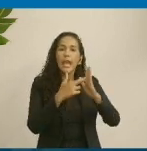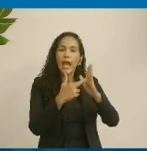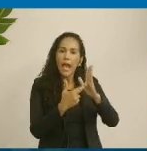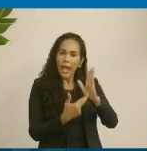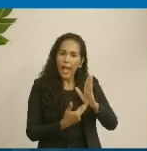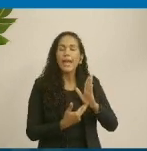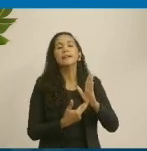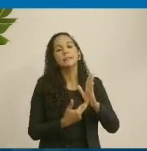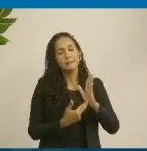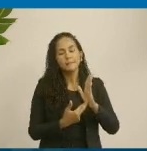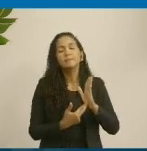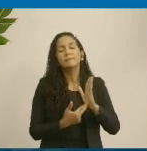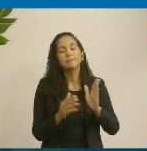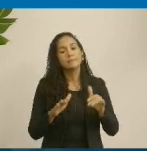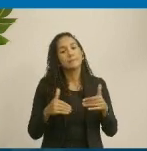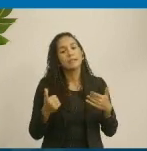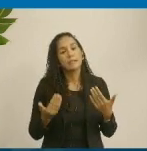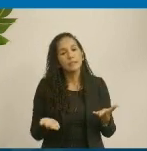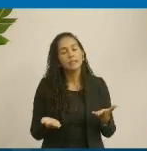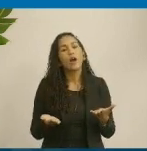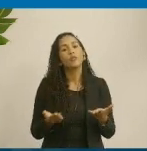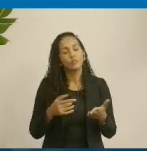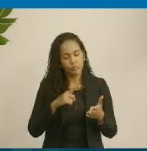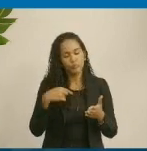Agribox first.